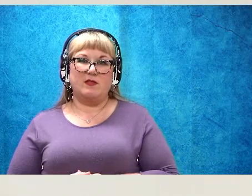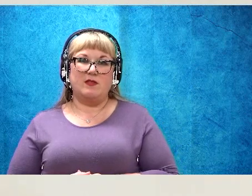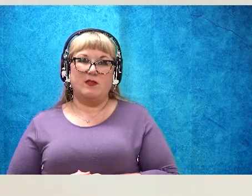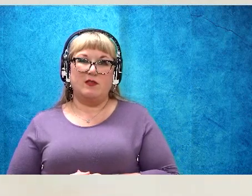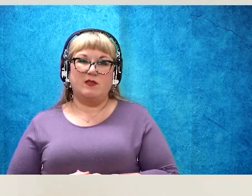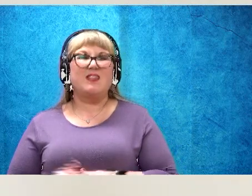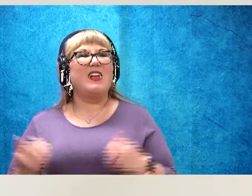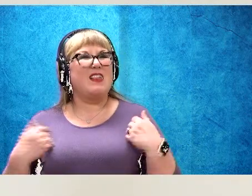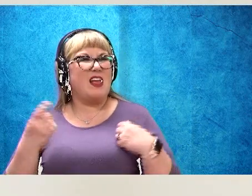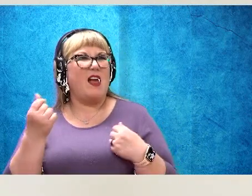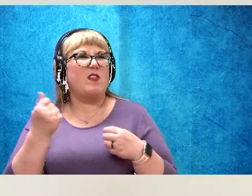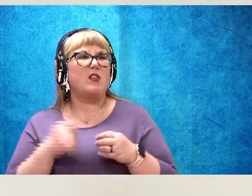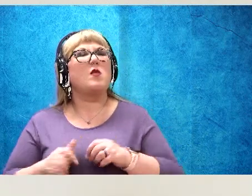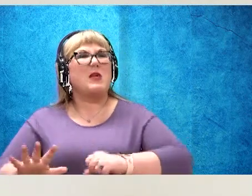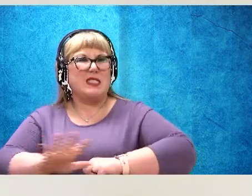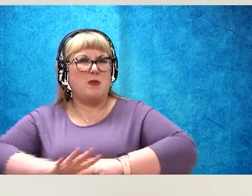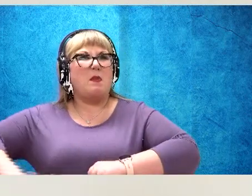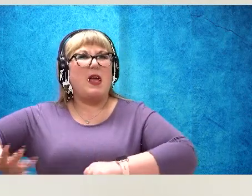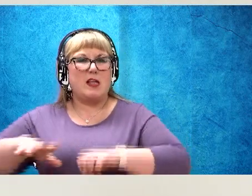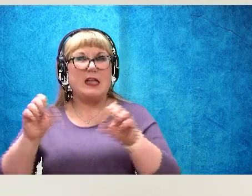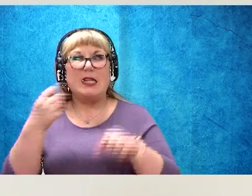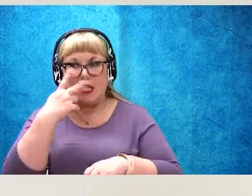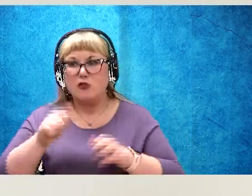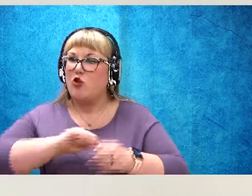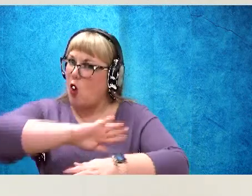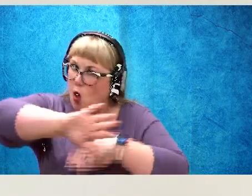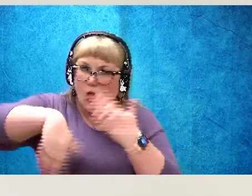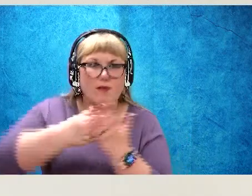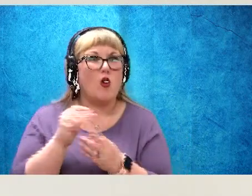so we can have a little space. We can see all of our numbers.